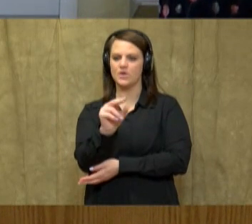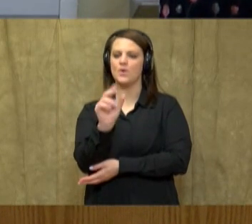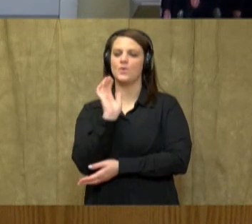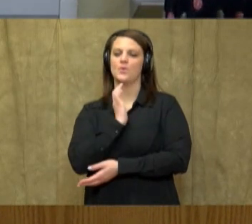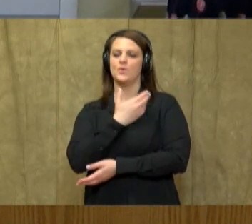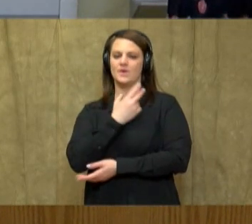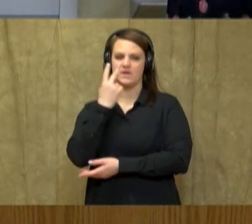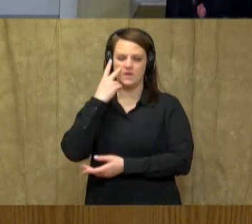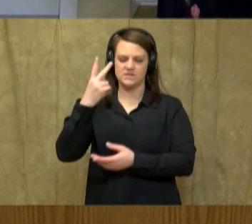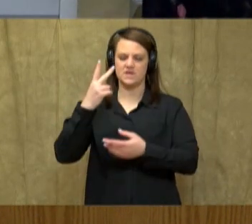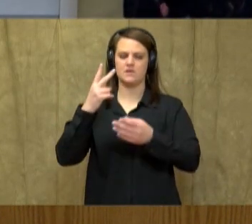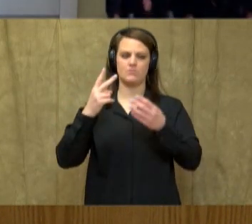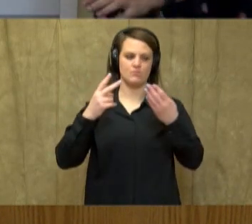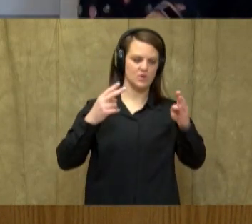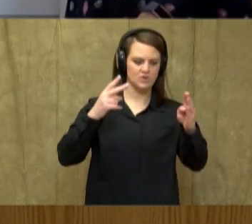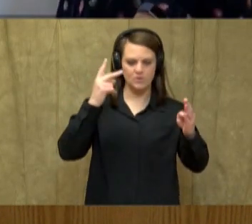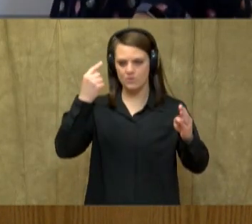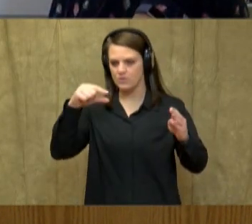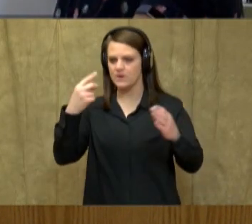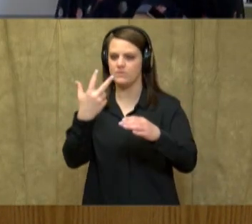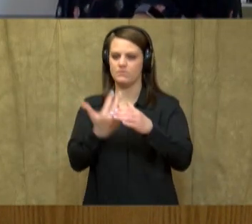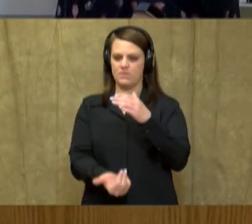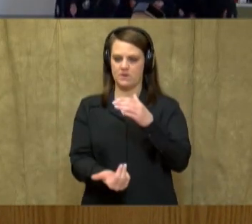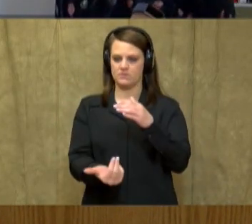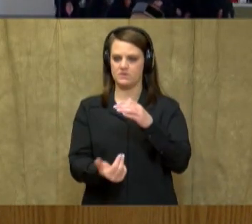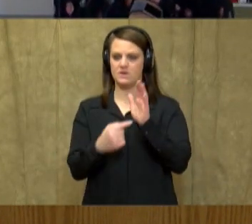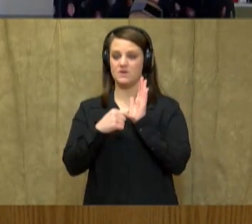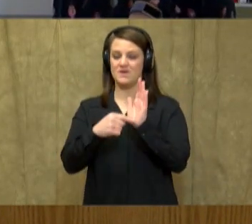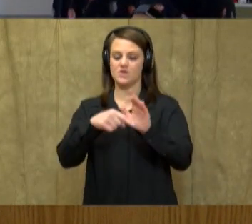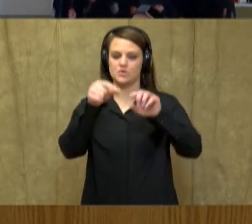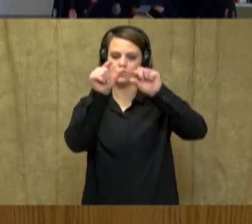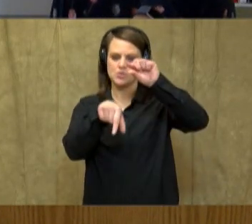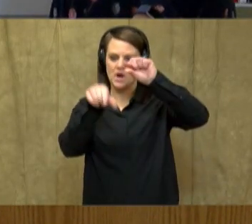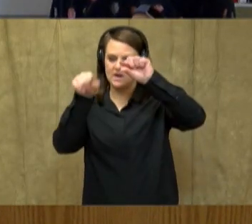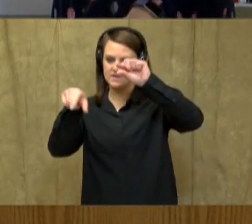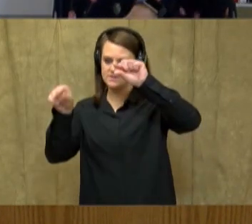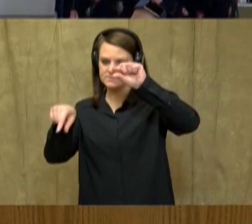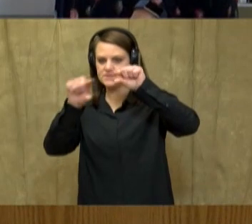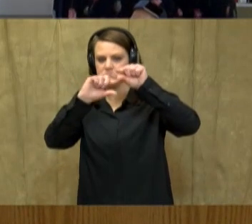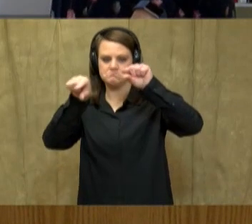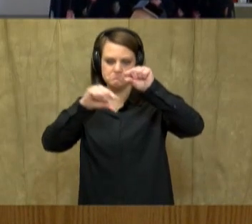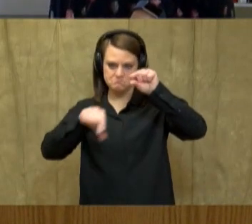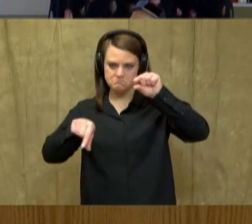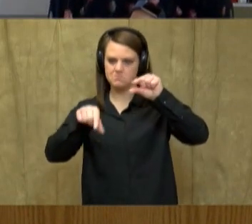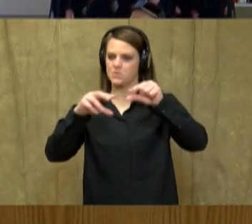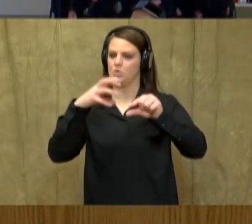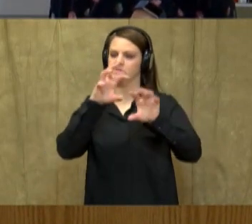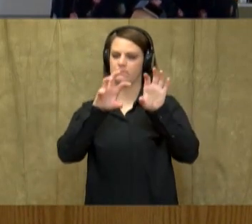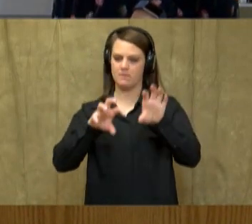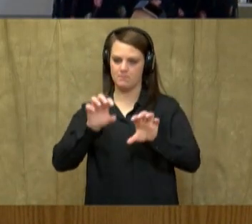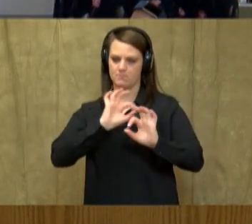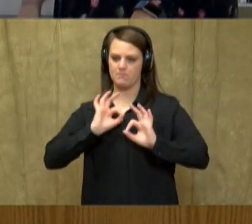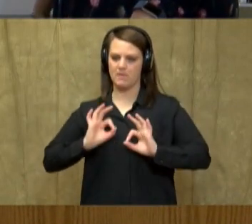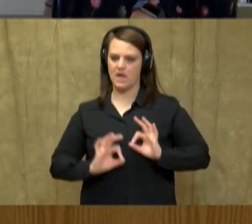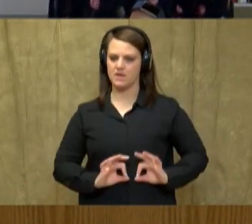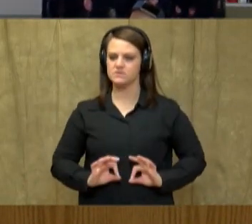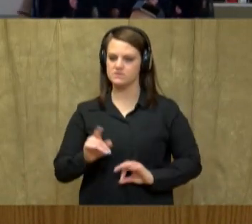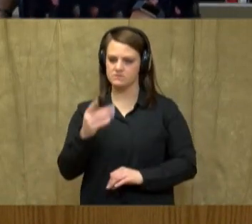blue and we see green, all right? So this could express in stripes or spots or something like that, but we see both colors.